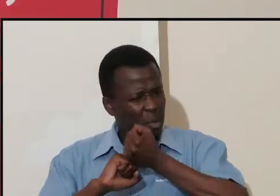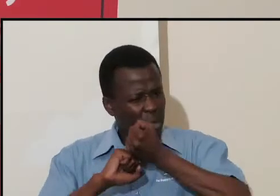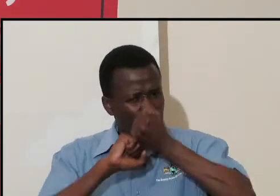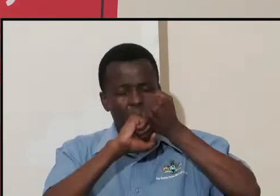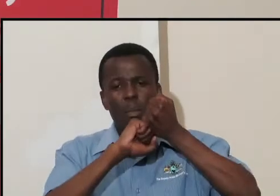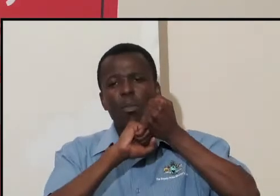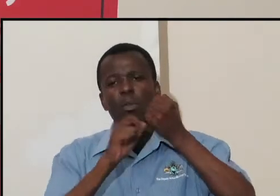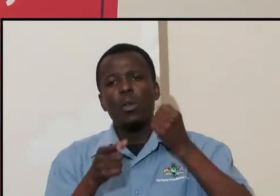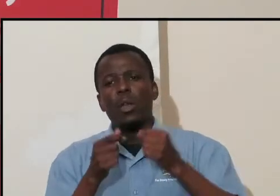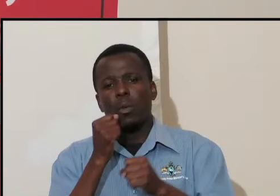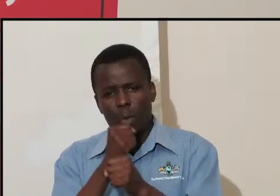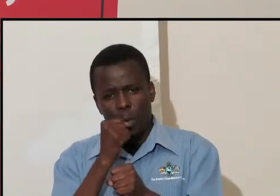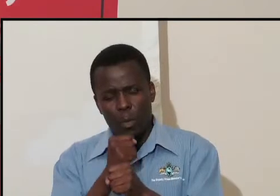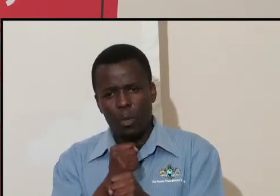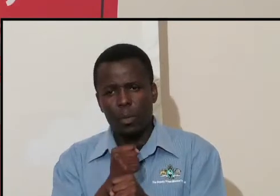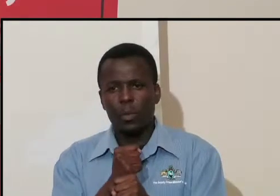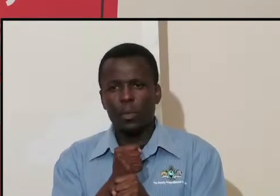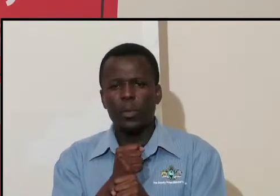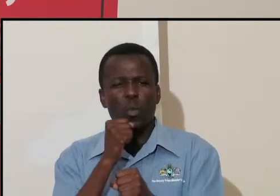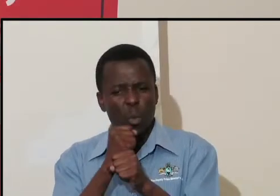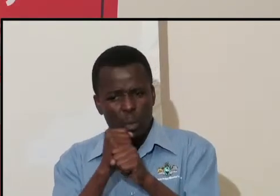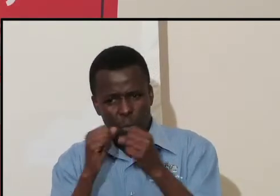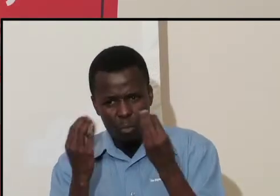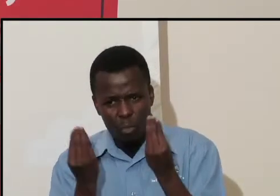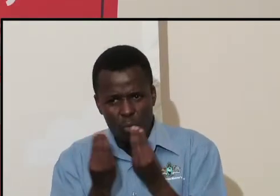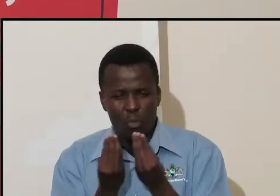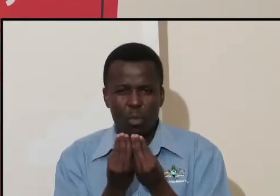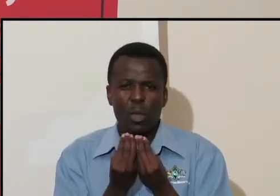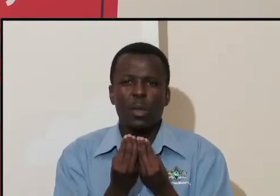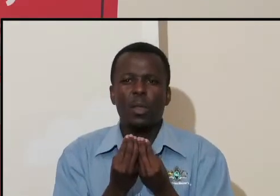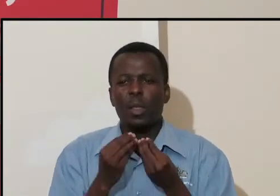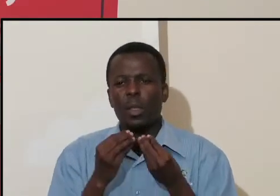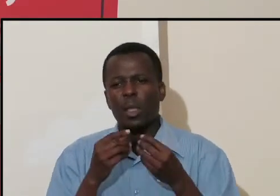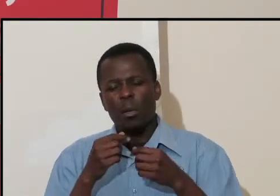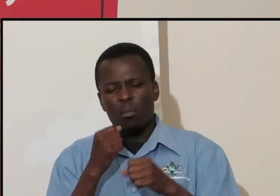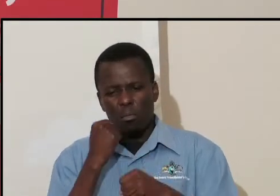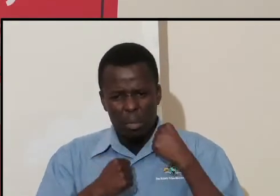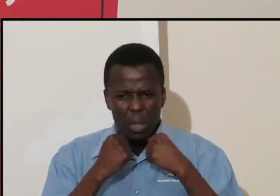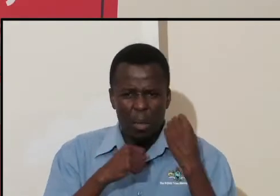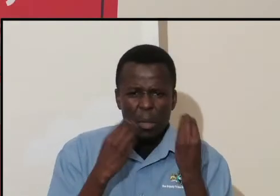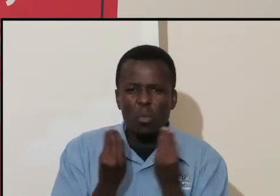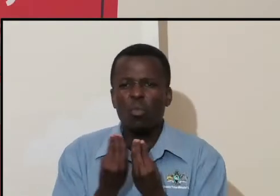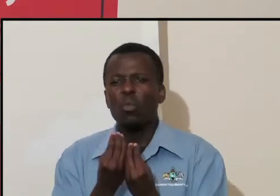and working with us and running with us in this response.